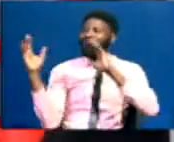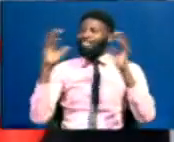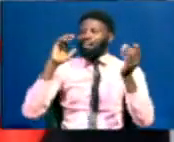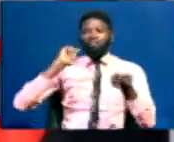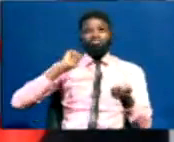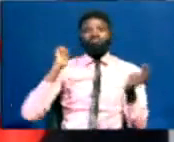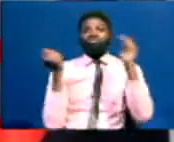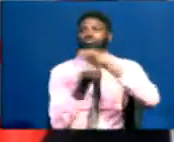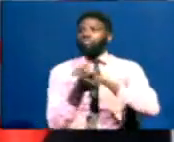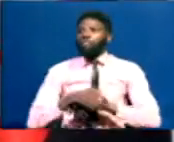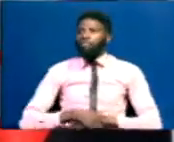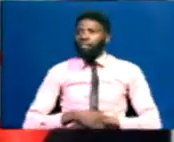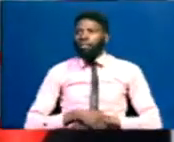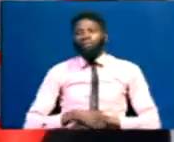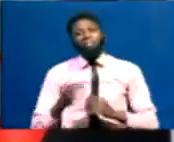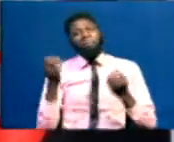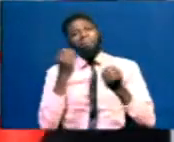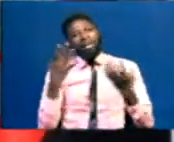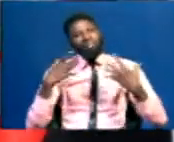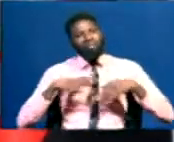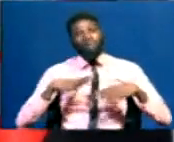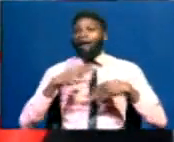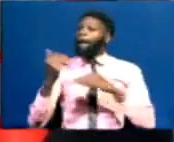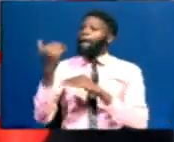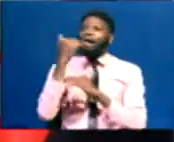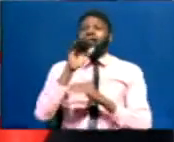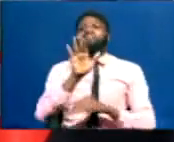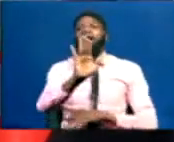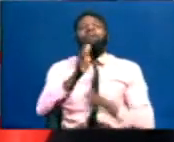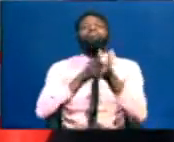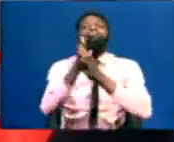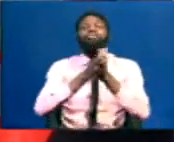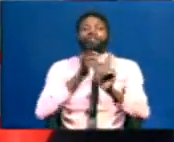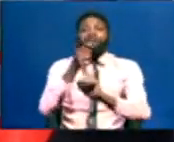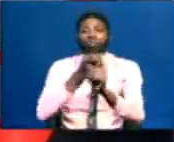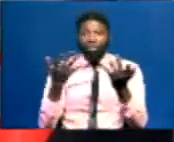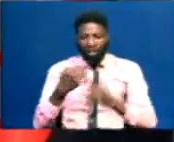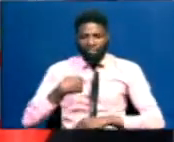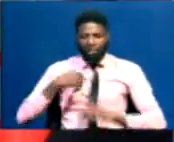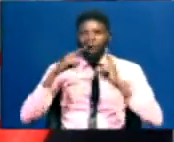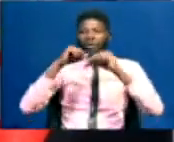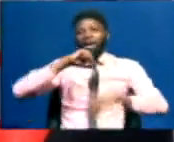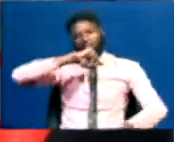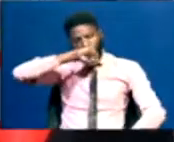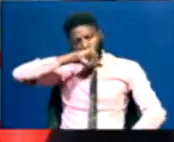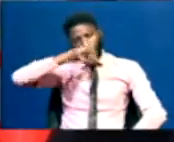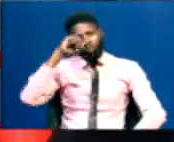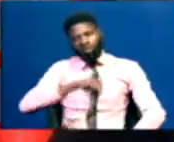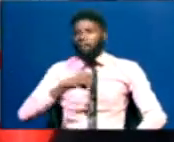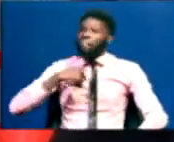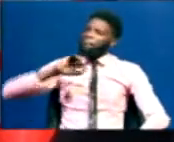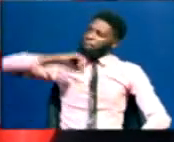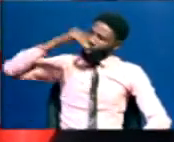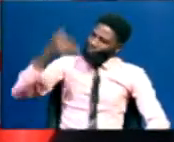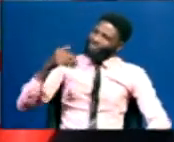Most people would ask me, what drives you? And then I would say, it's the passion. So the passion for mountaineering. And